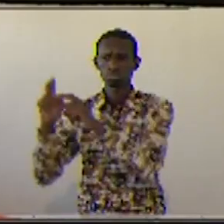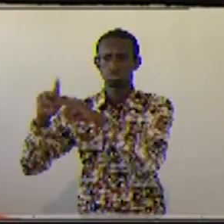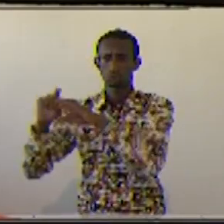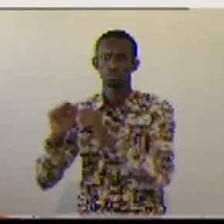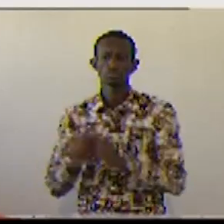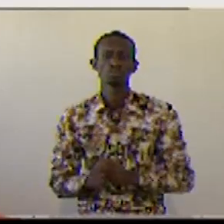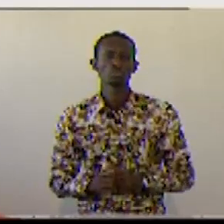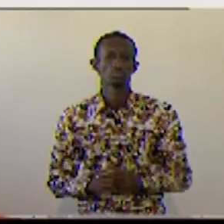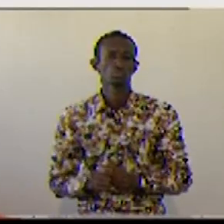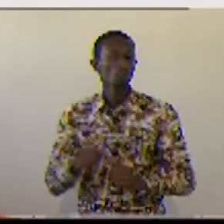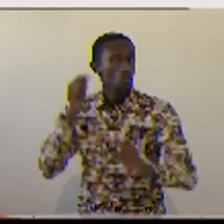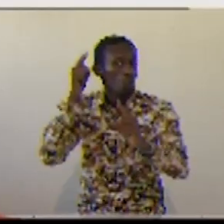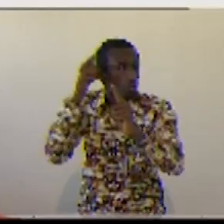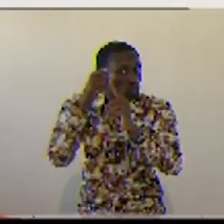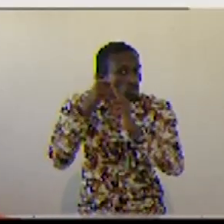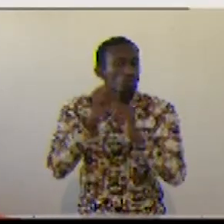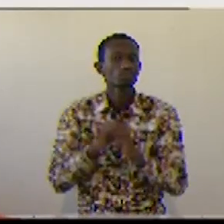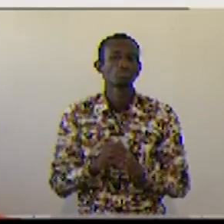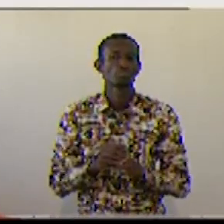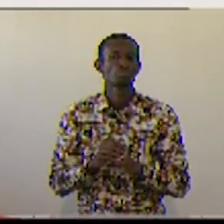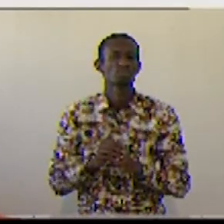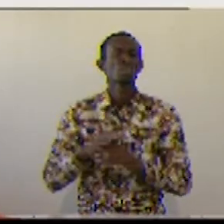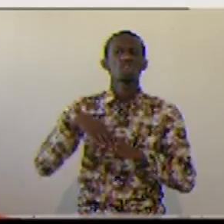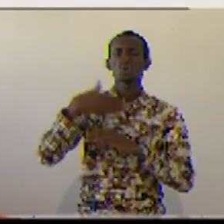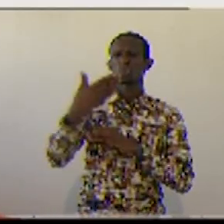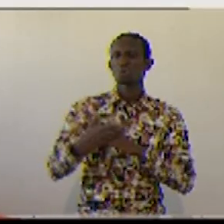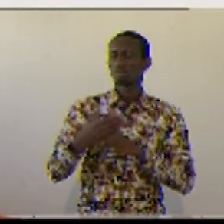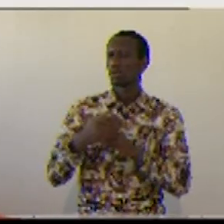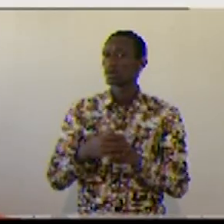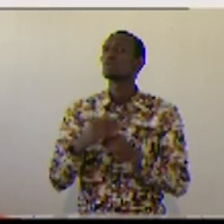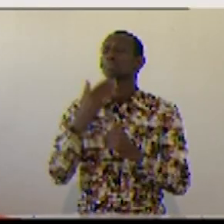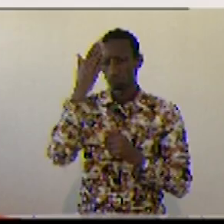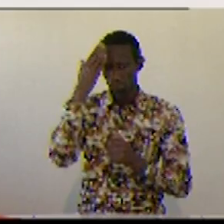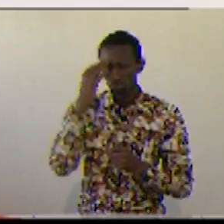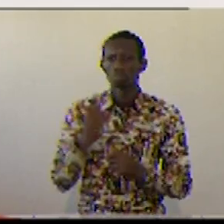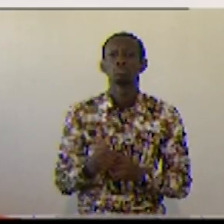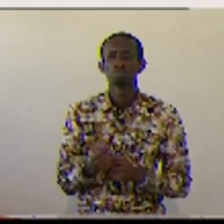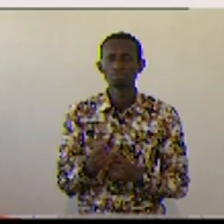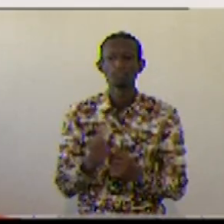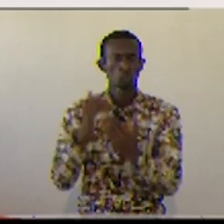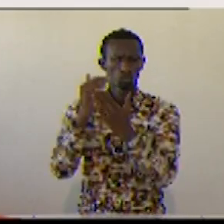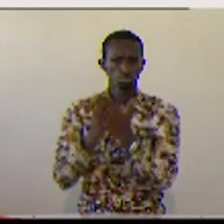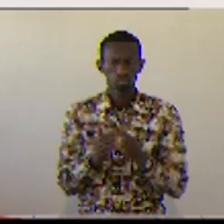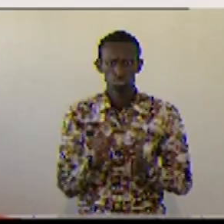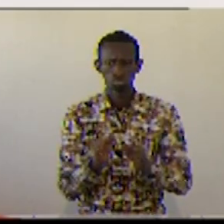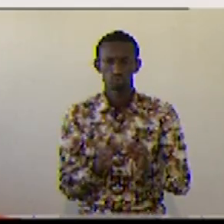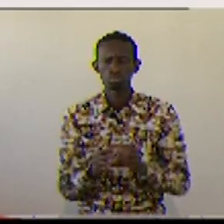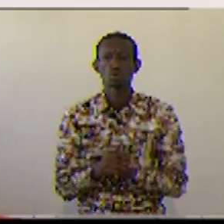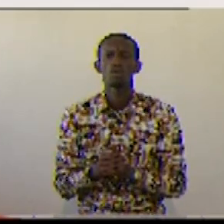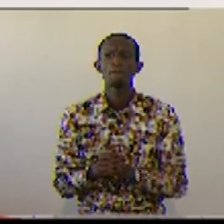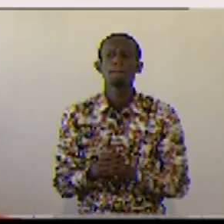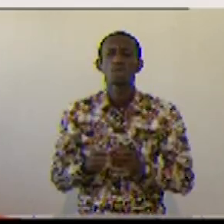Objectives: at the end of this lesson, you should be able to describe different methods used to prepare